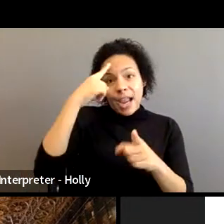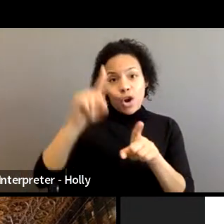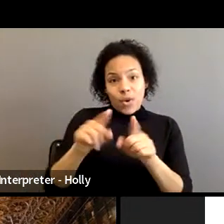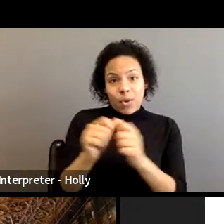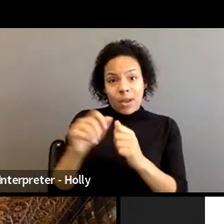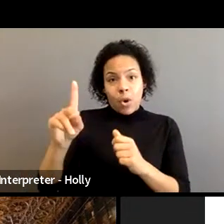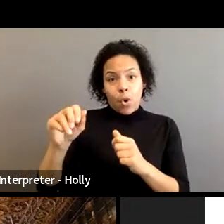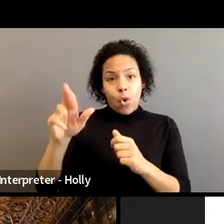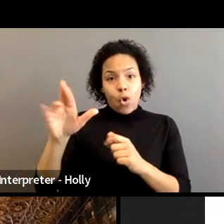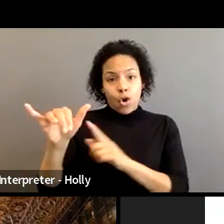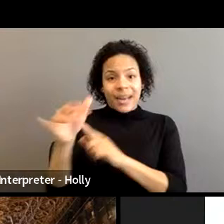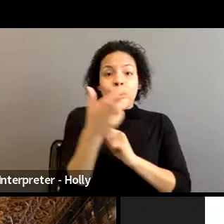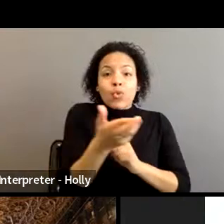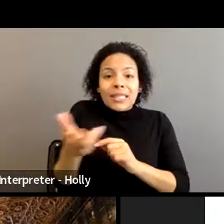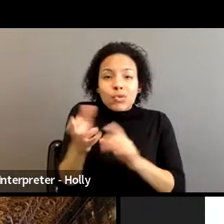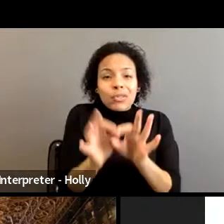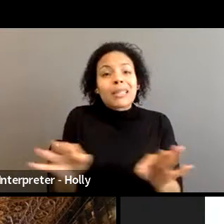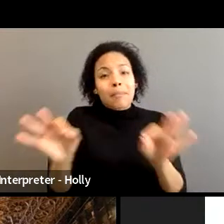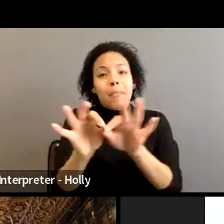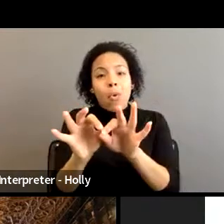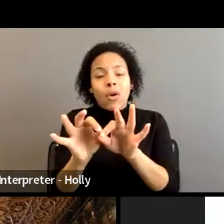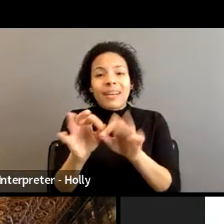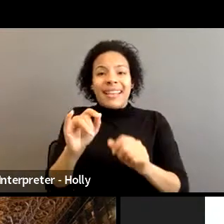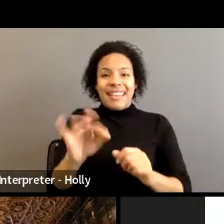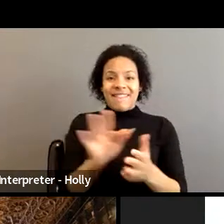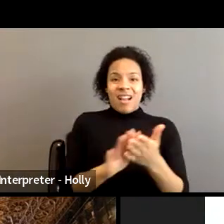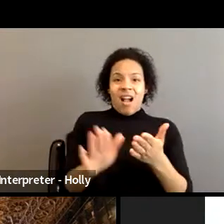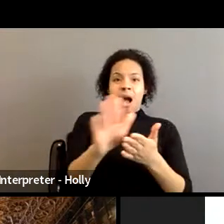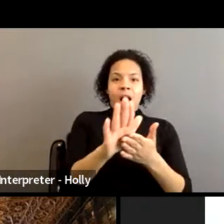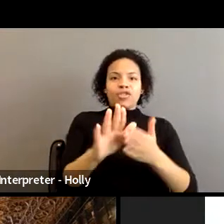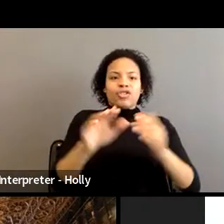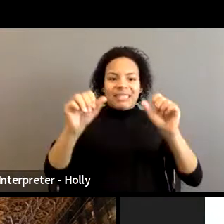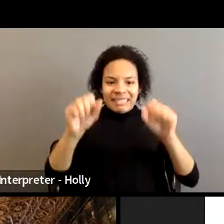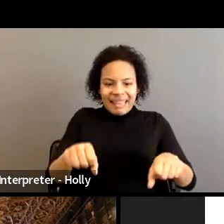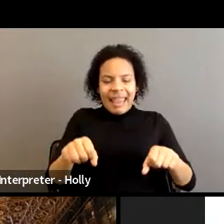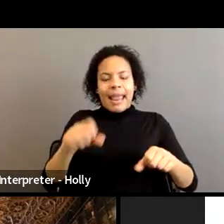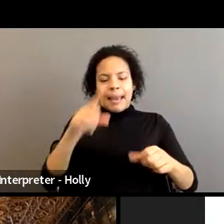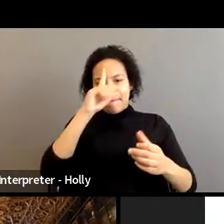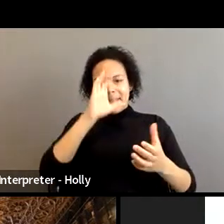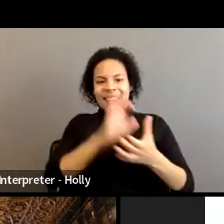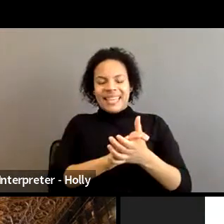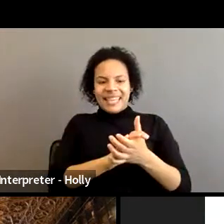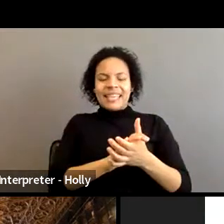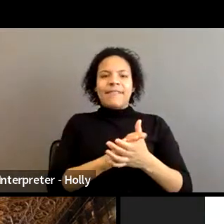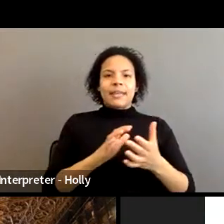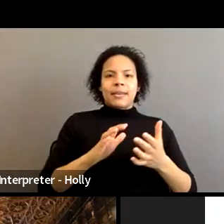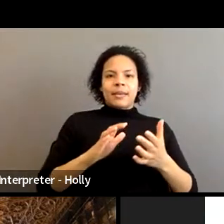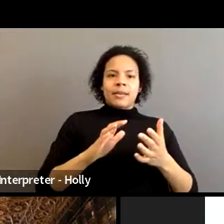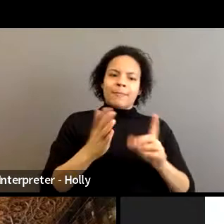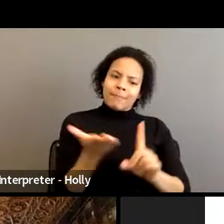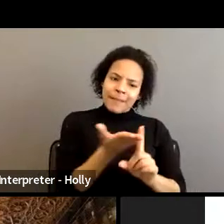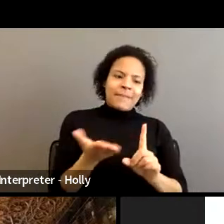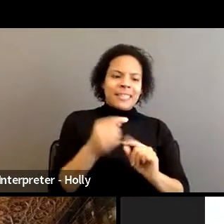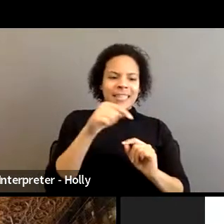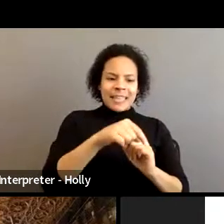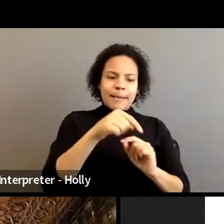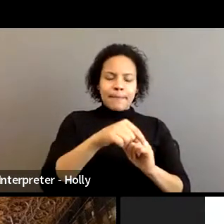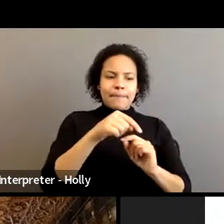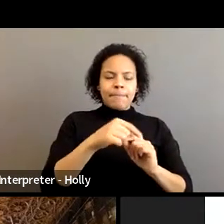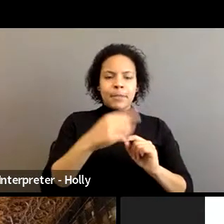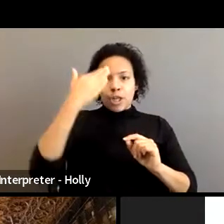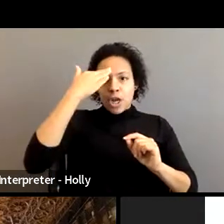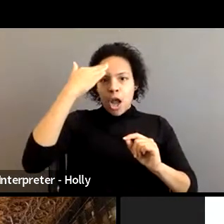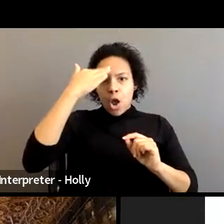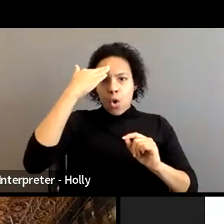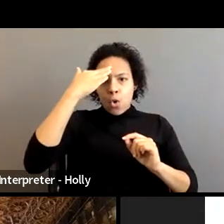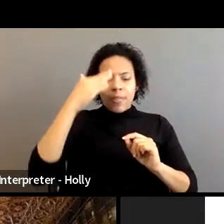level, if colleges feel like this is an investment in students, like investing in students so that they can go invest in their